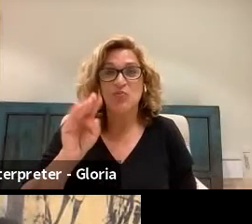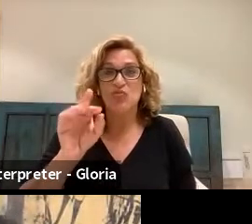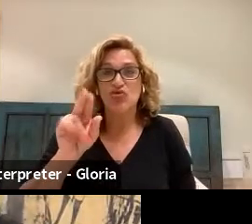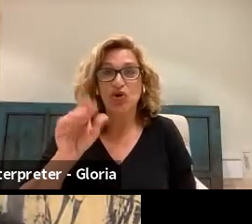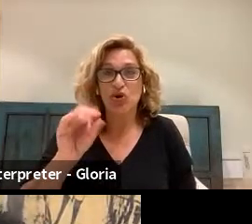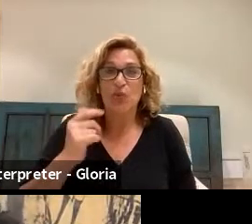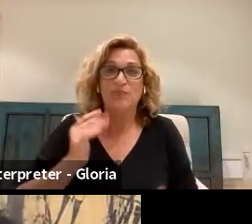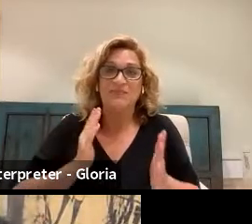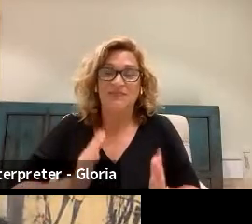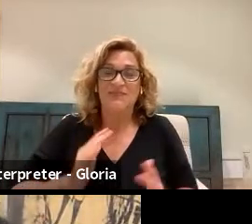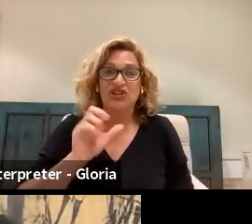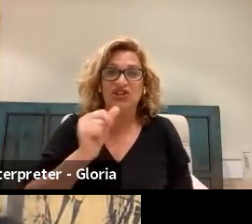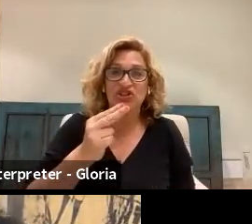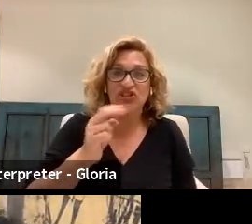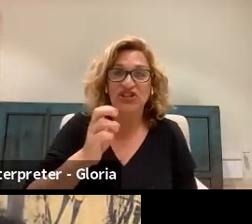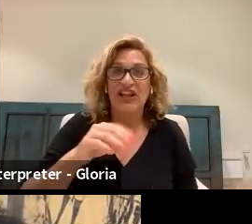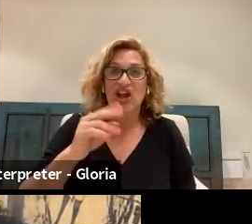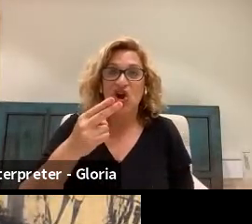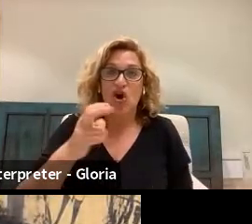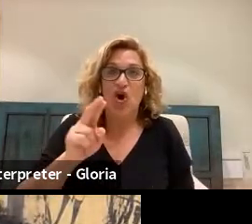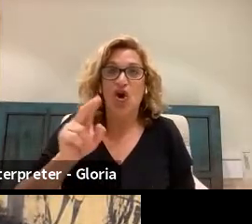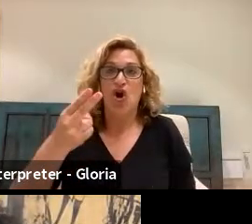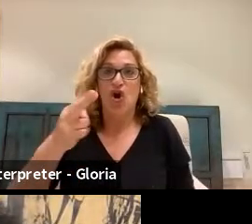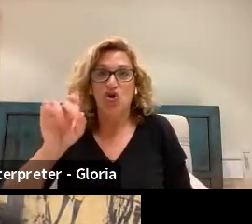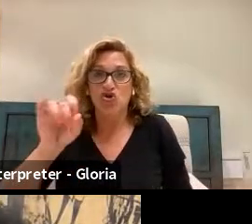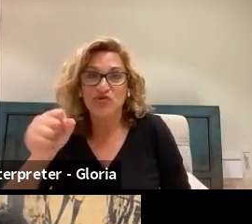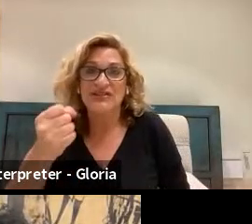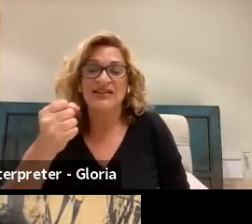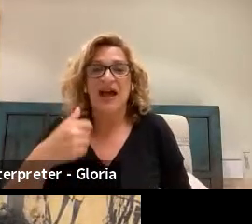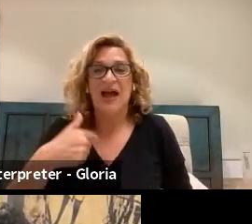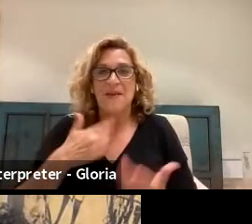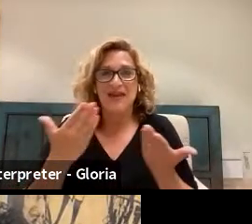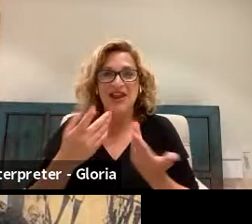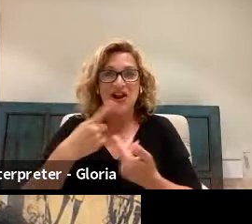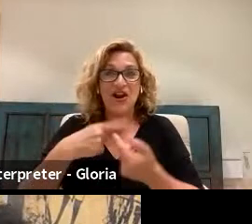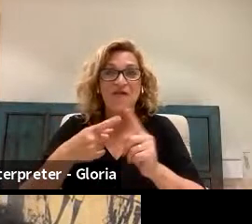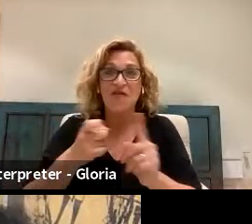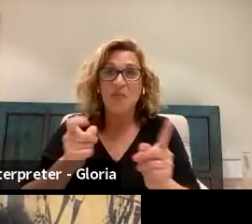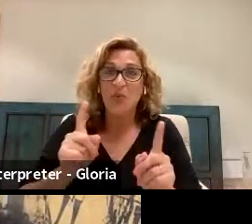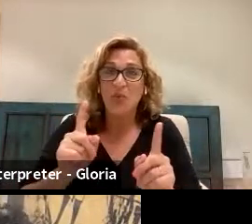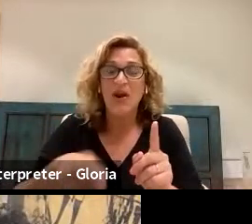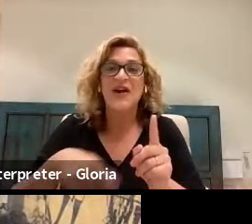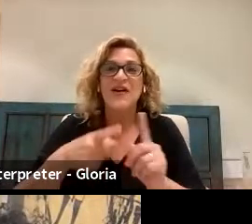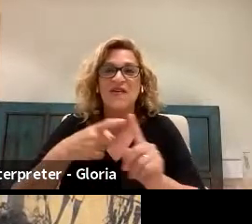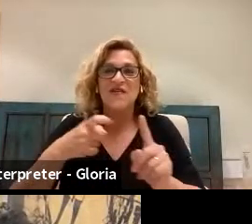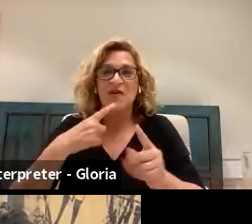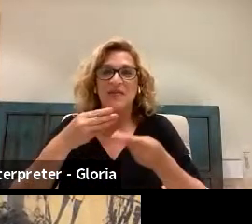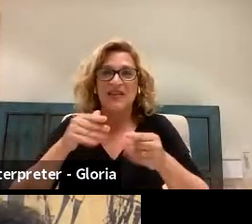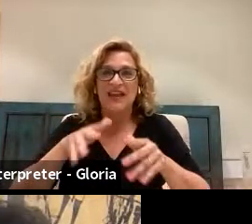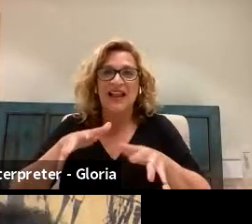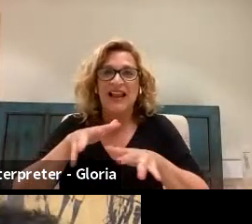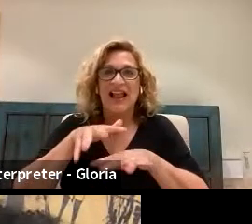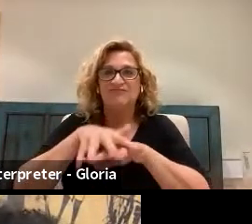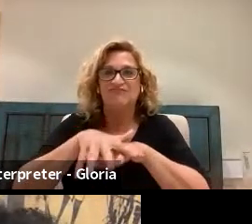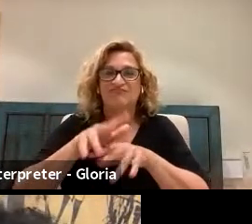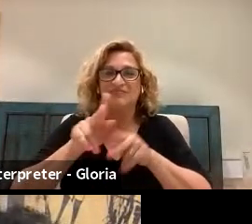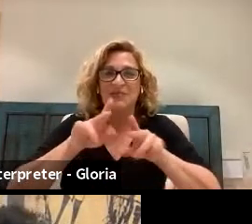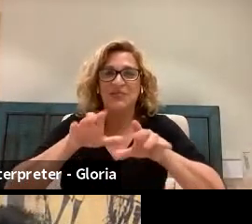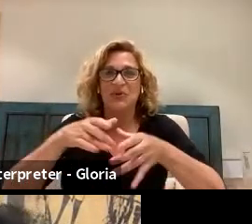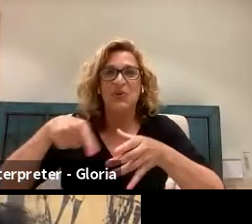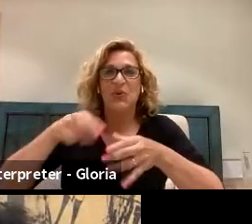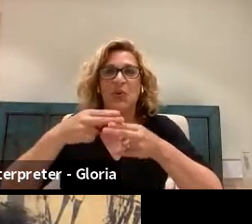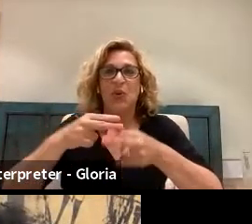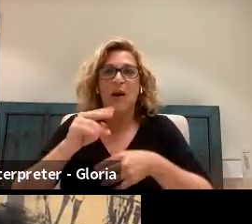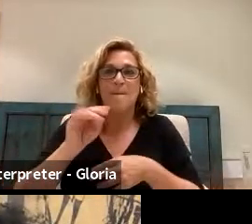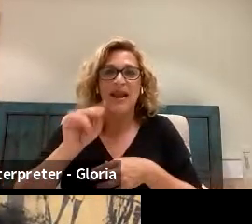her, hers. I am coming to you today from the unceded land of the Lenape peoples